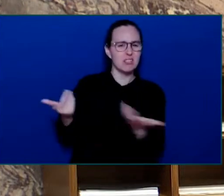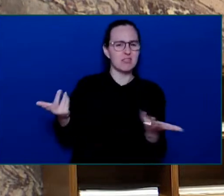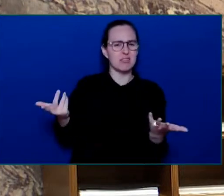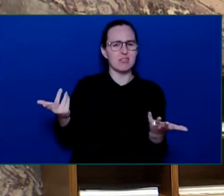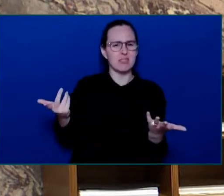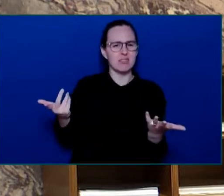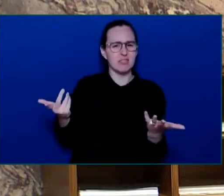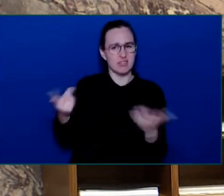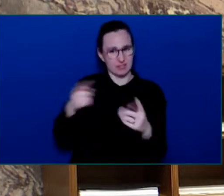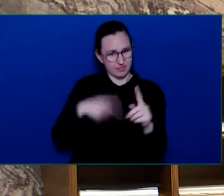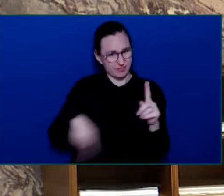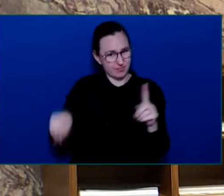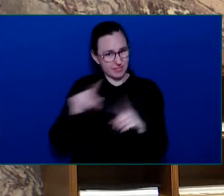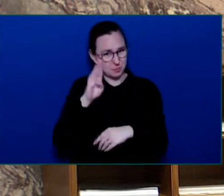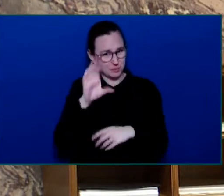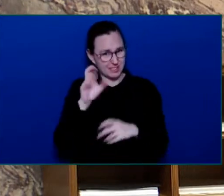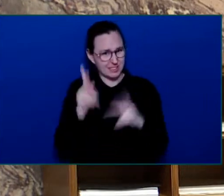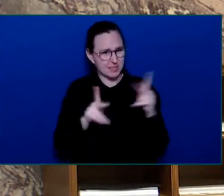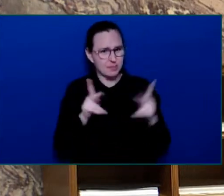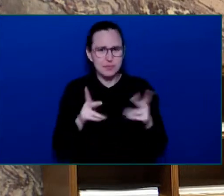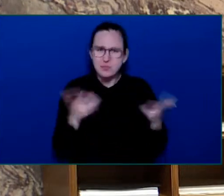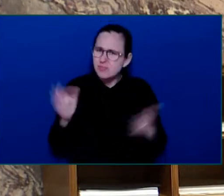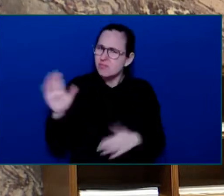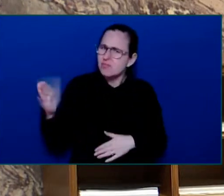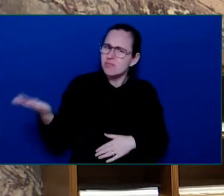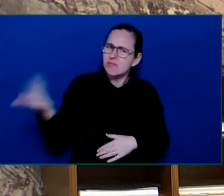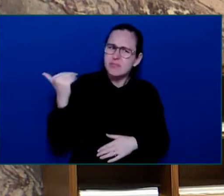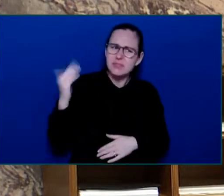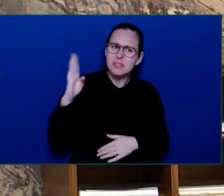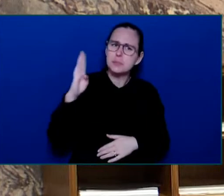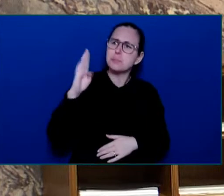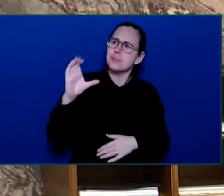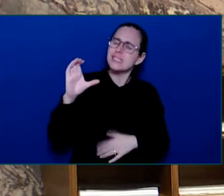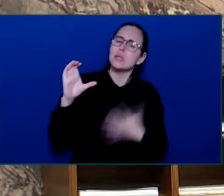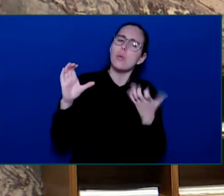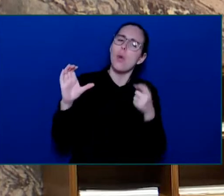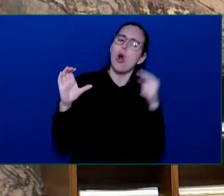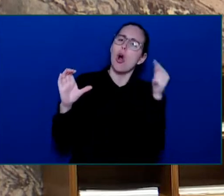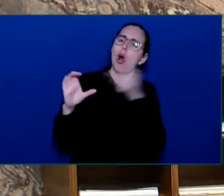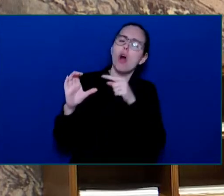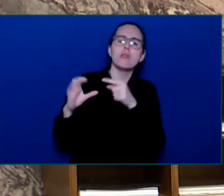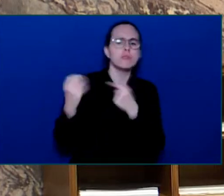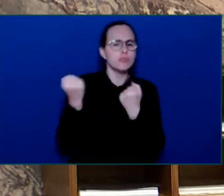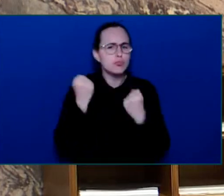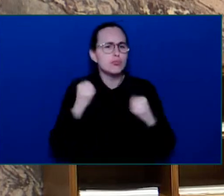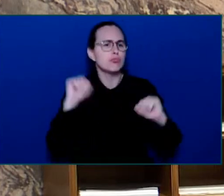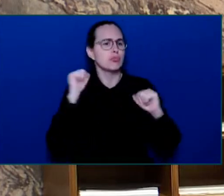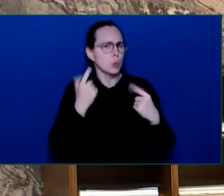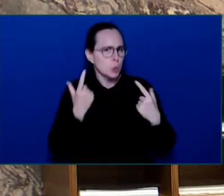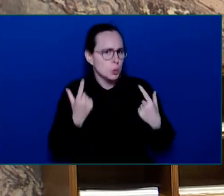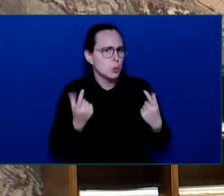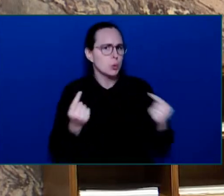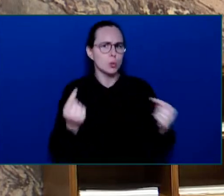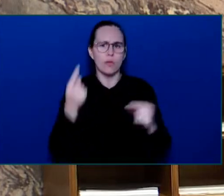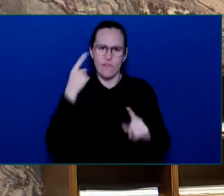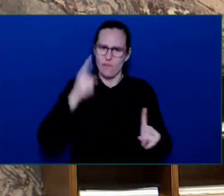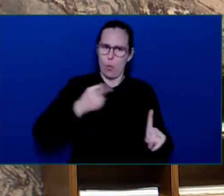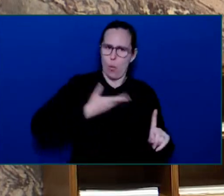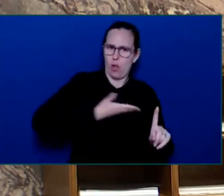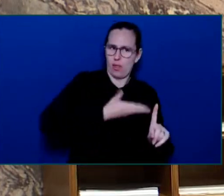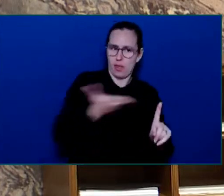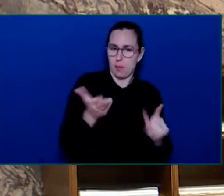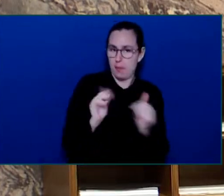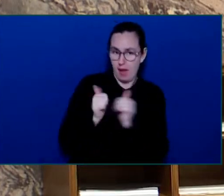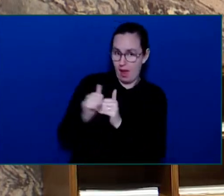so. The premier could start today by removing the NDP's carbon tax on home heating, plain and simple. Will the premier do